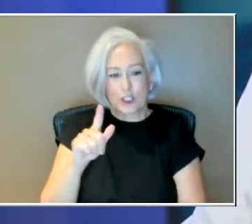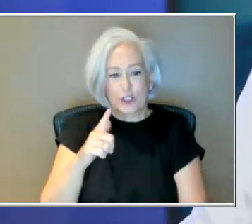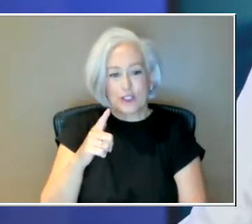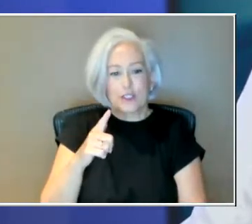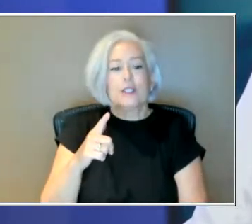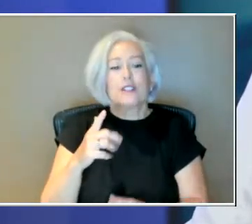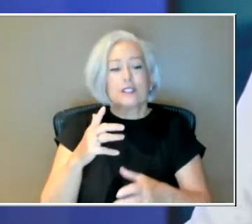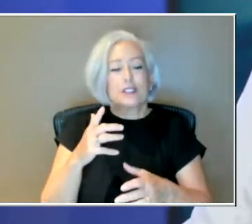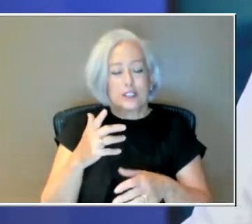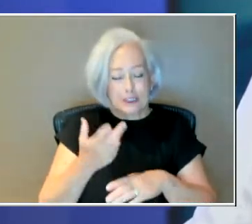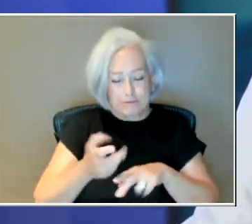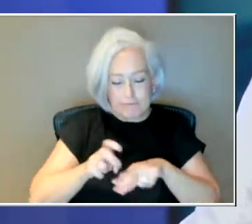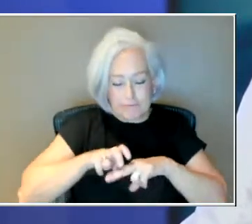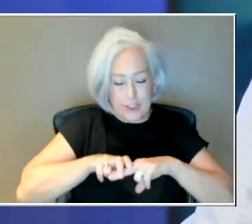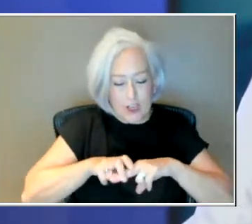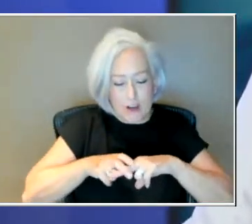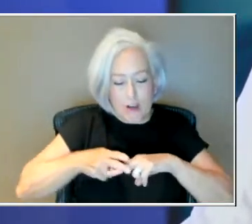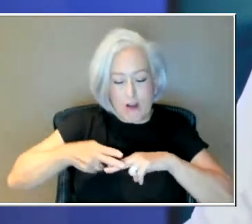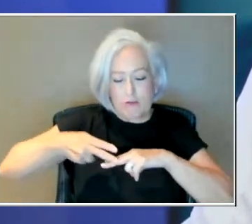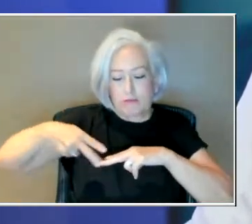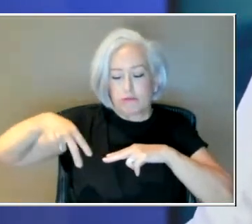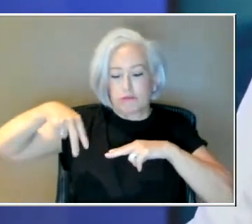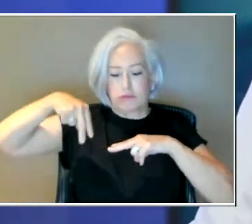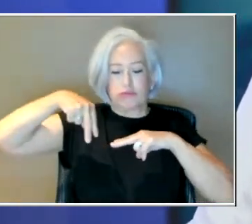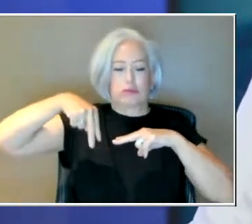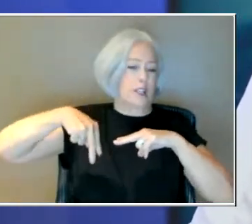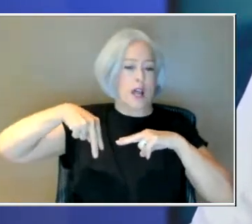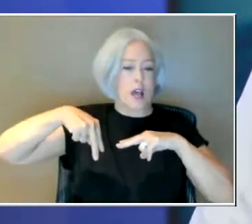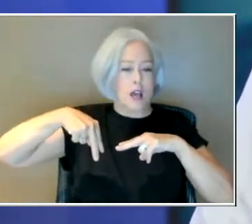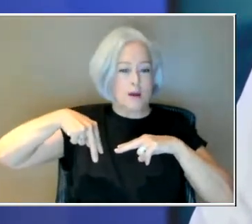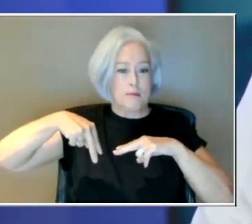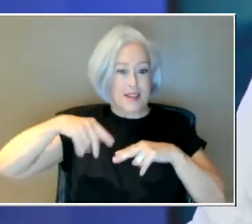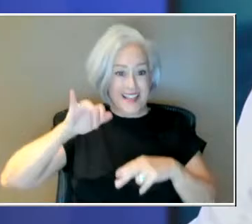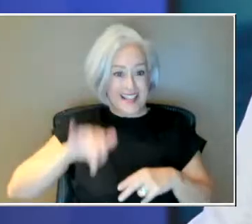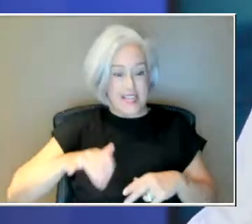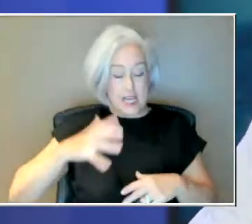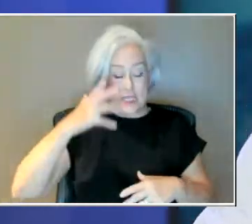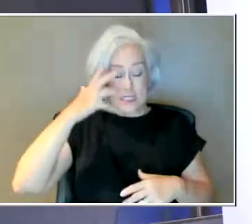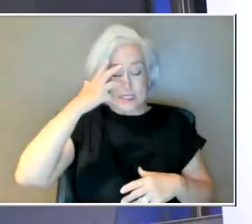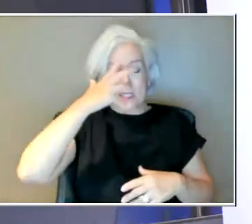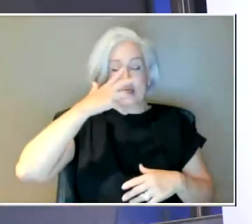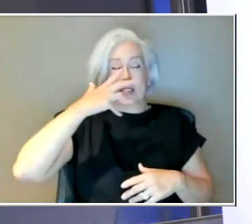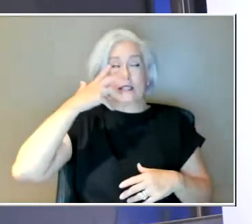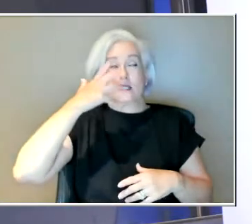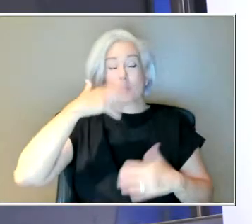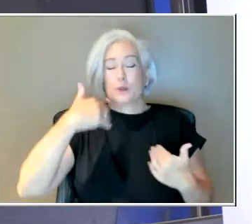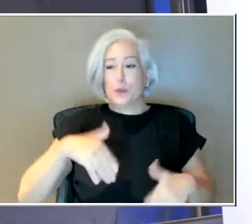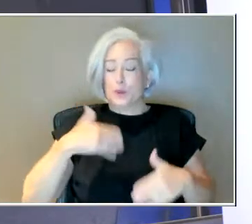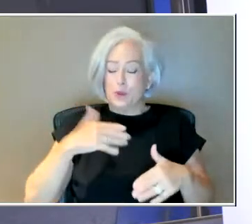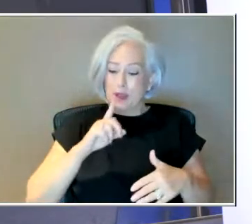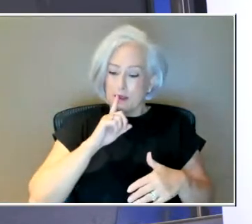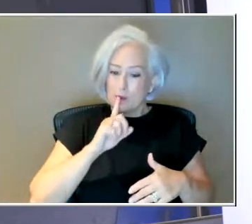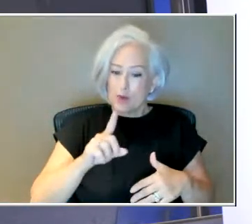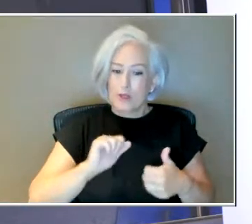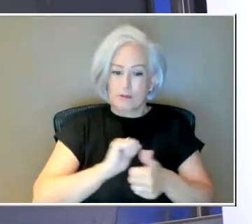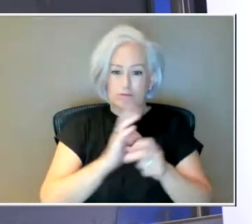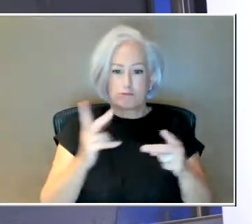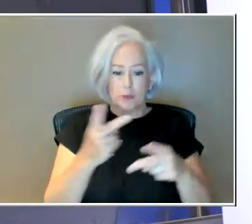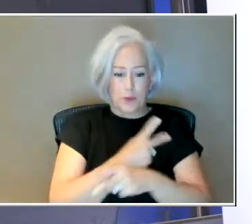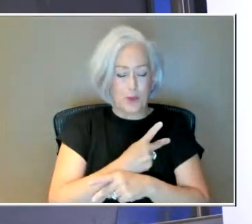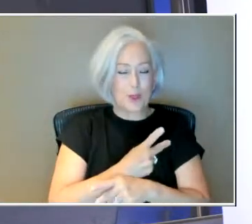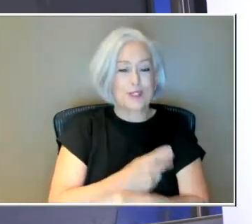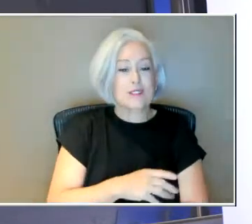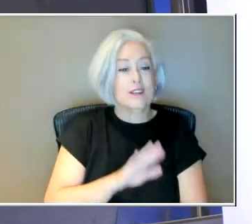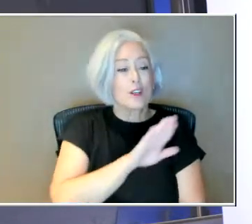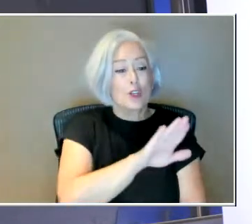slowly. Right, so that dizziness piece can be really exacerbated in that heat. That makes sense. Yeah. You could send your questions in